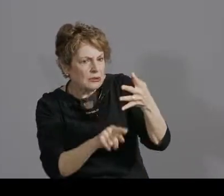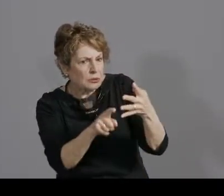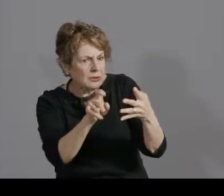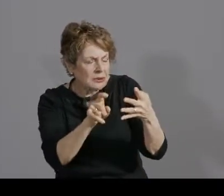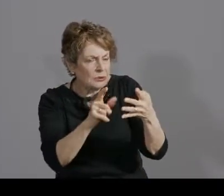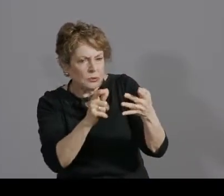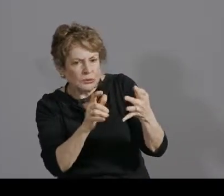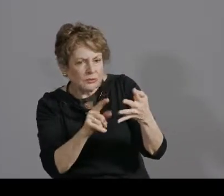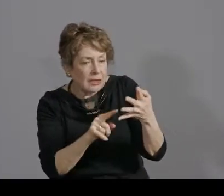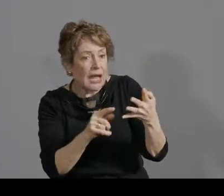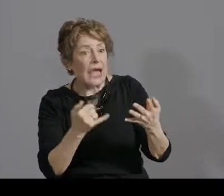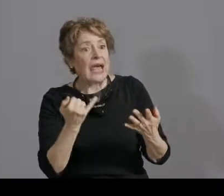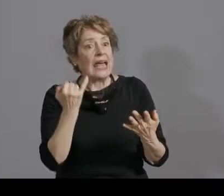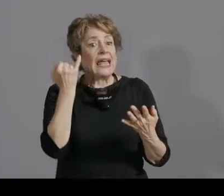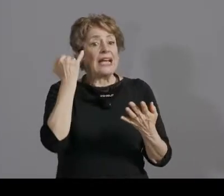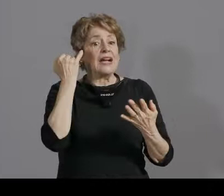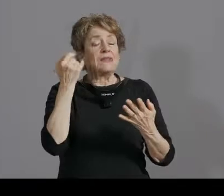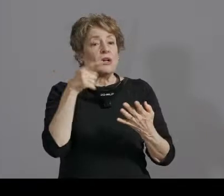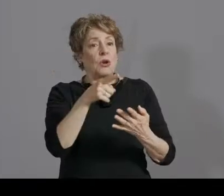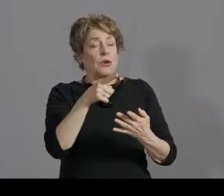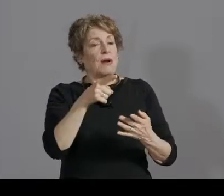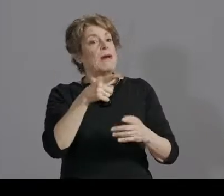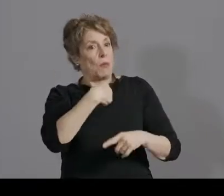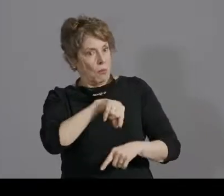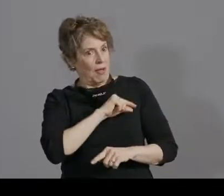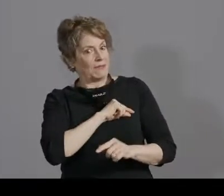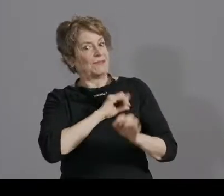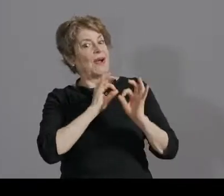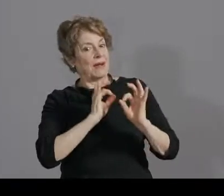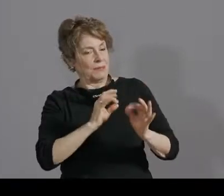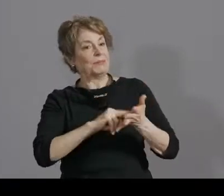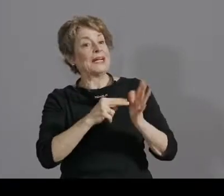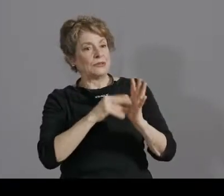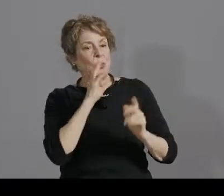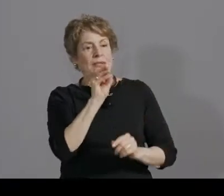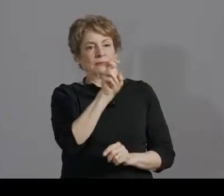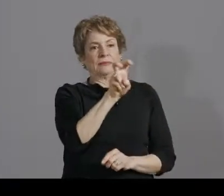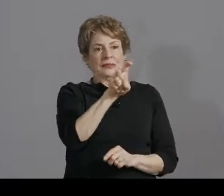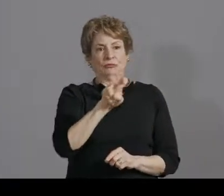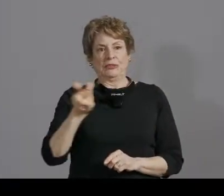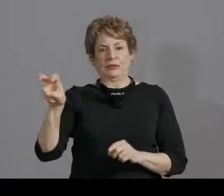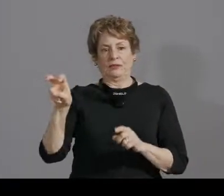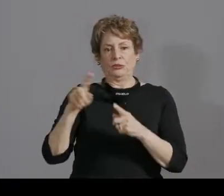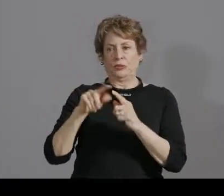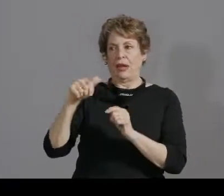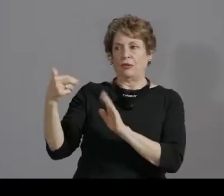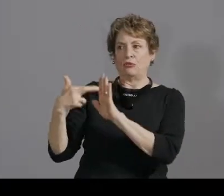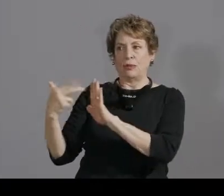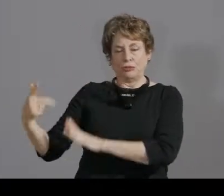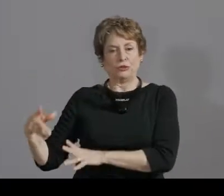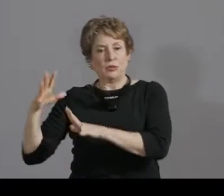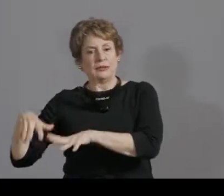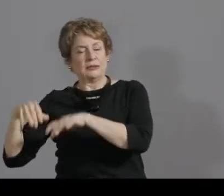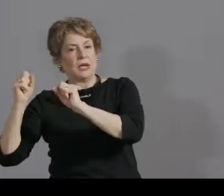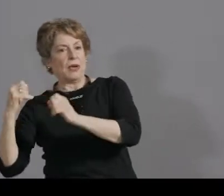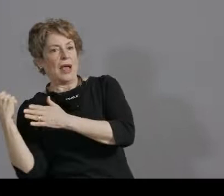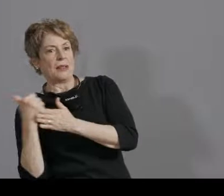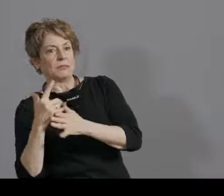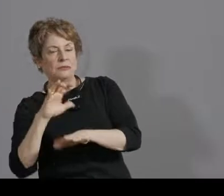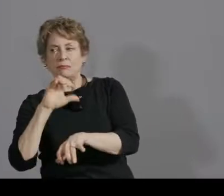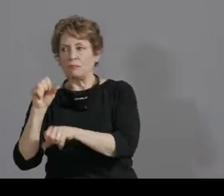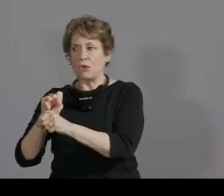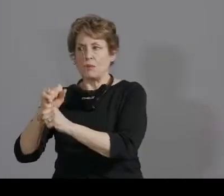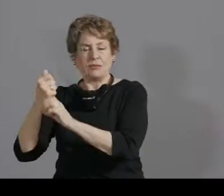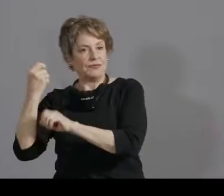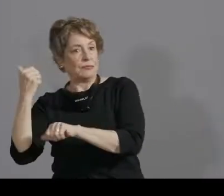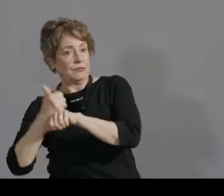warm handoff to an ADHS navigator that will help locate and schedule that appointment. If the person does